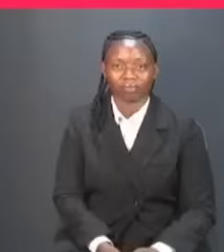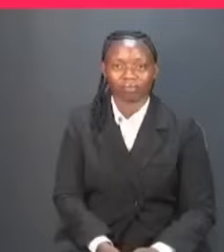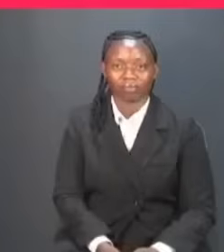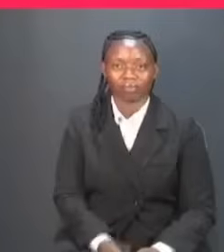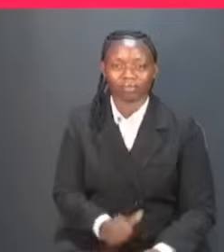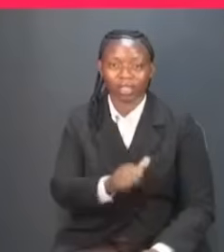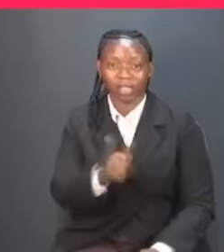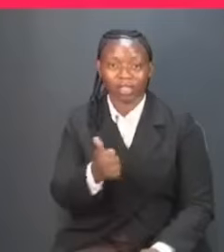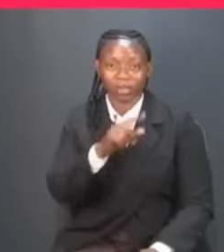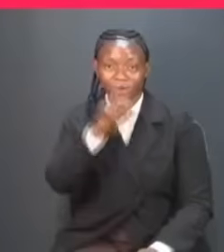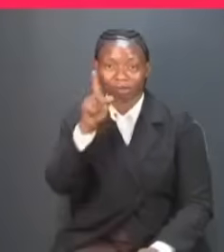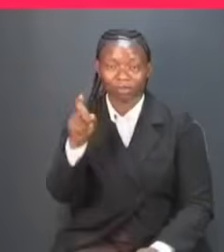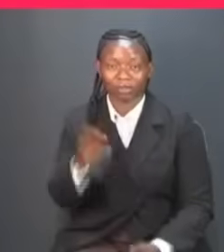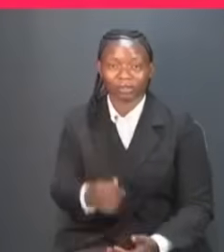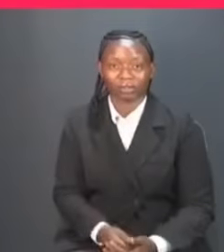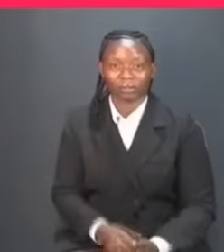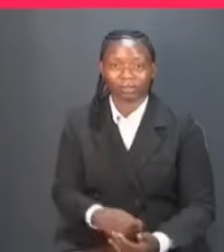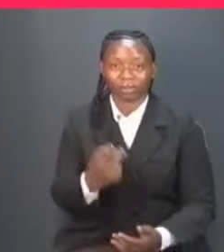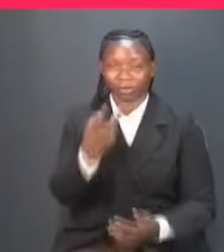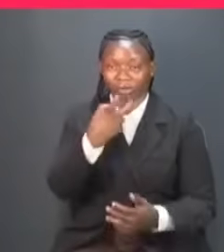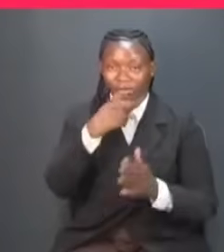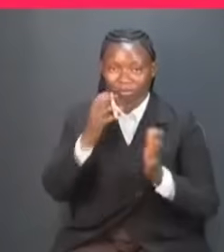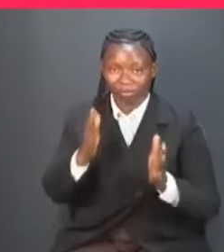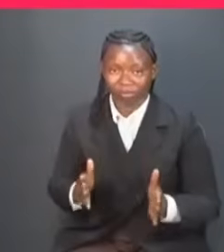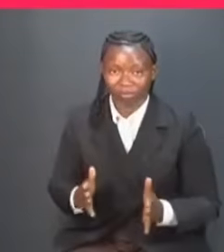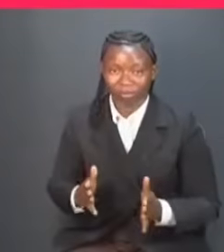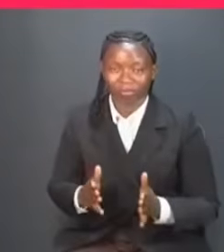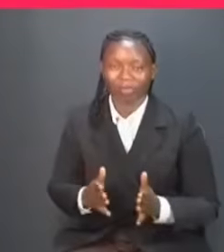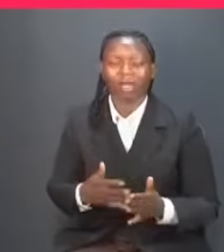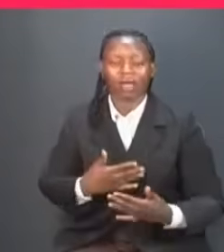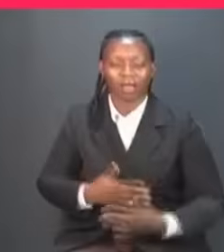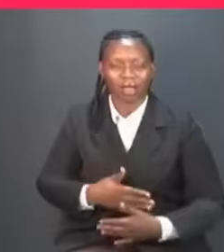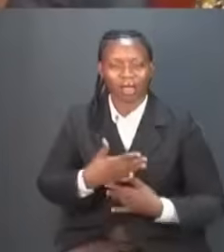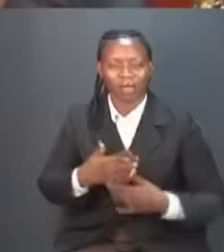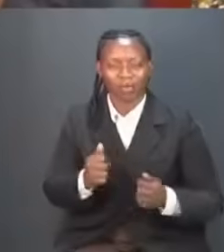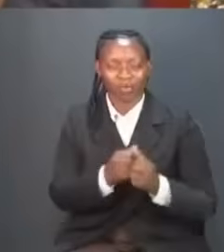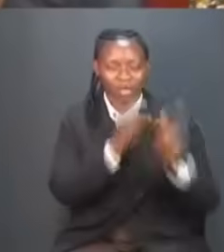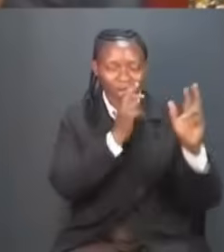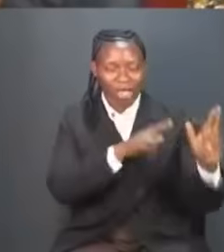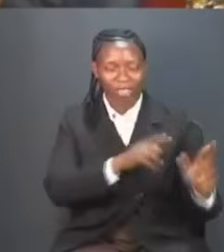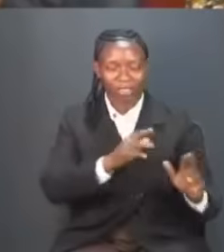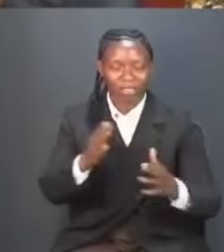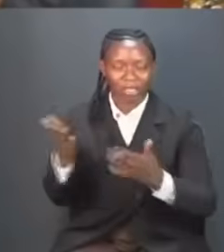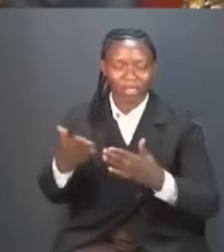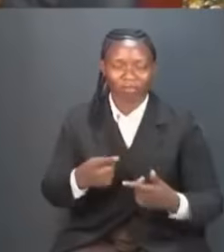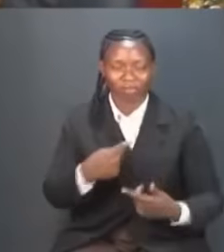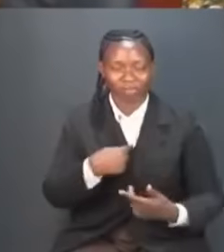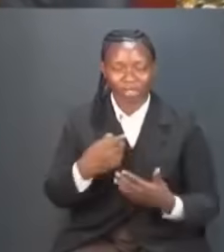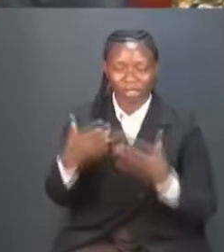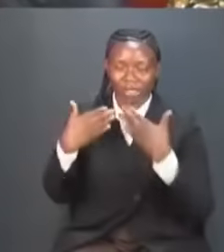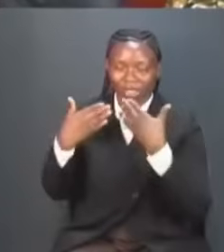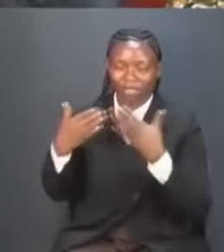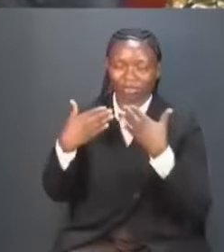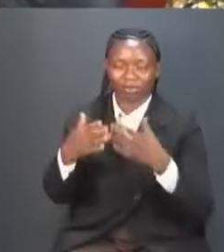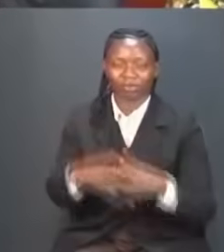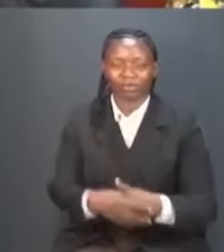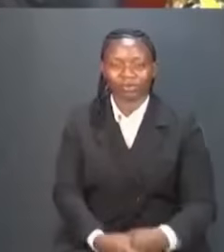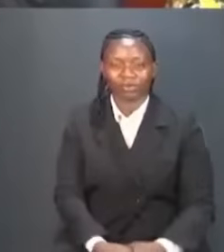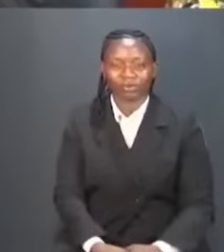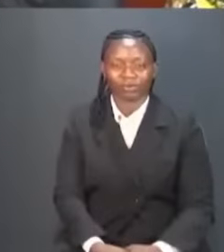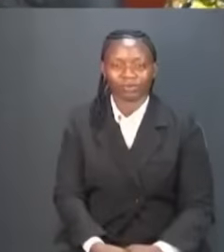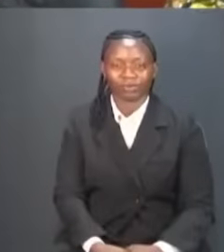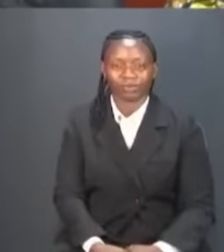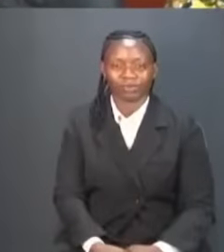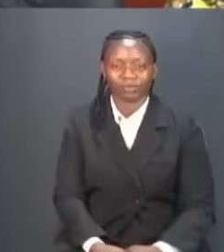further questions? Yes. Right, Honorable Speaker, I'm so satisfied with the answers provided. Thank you. Is that